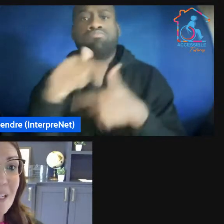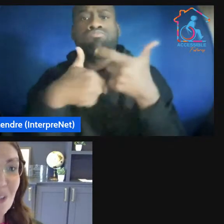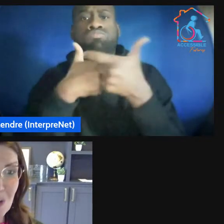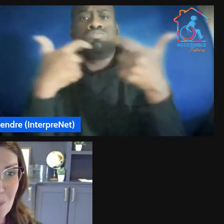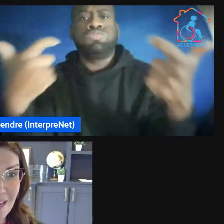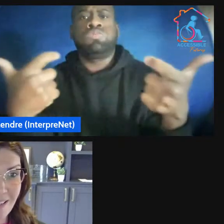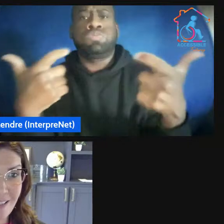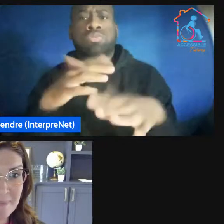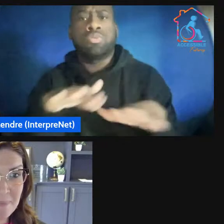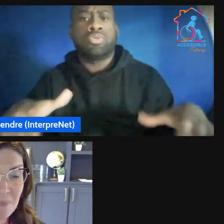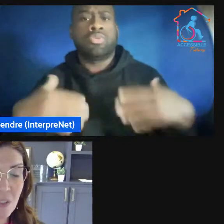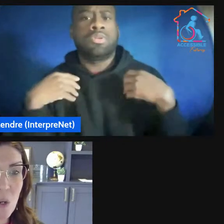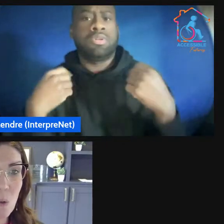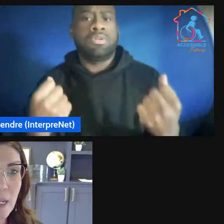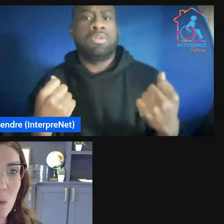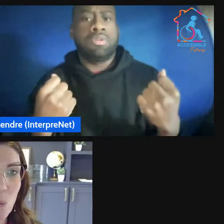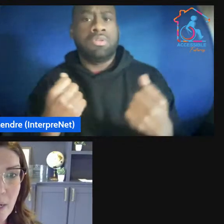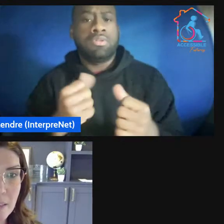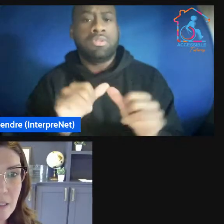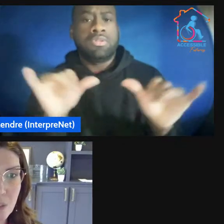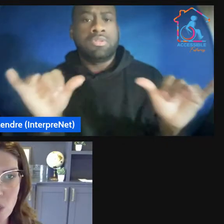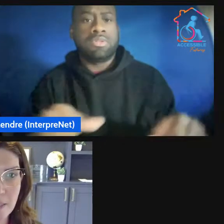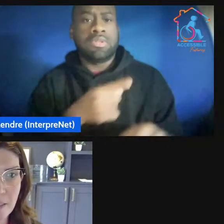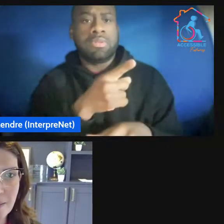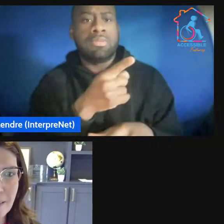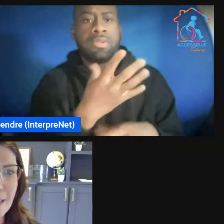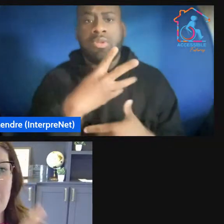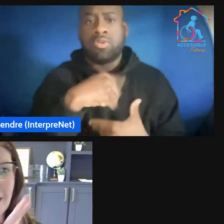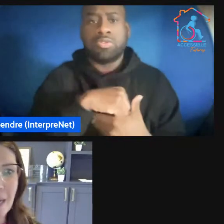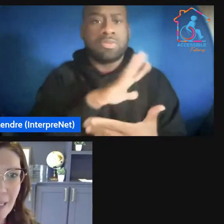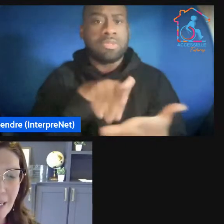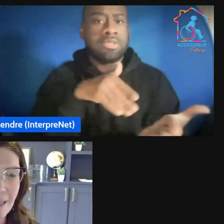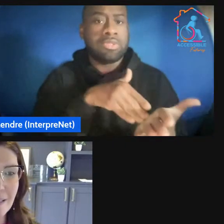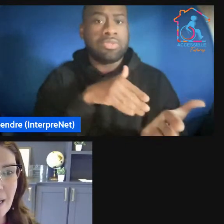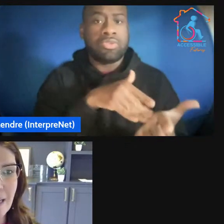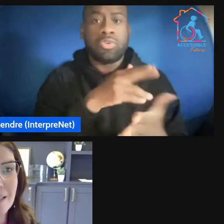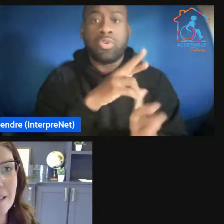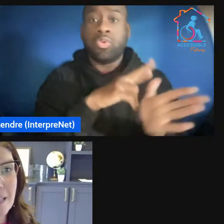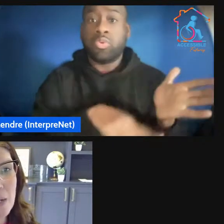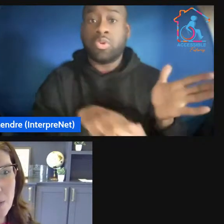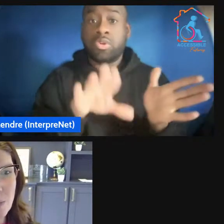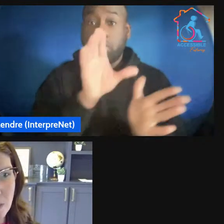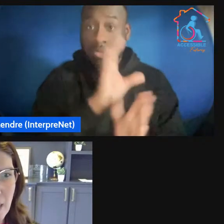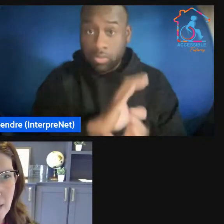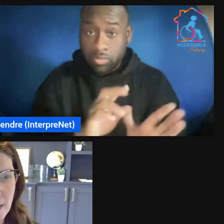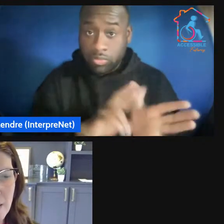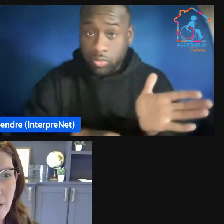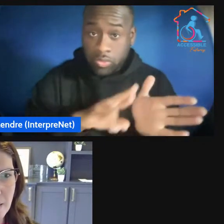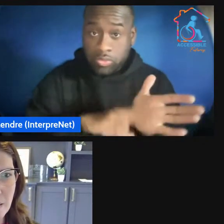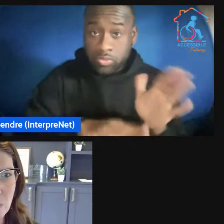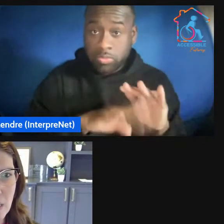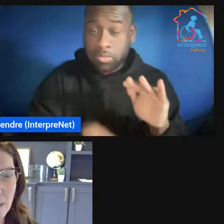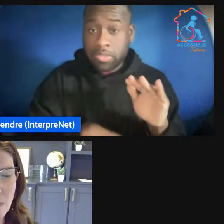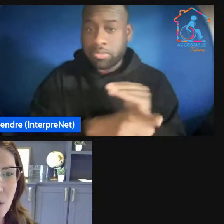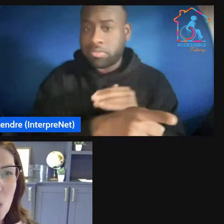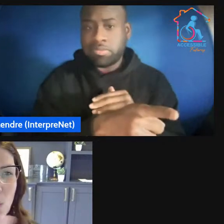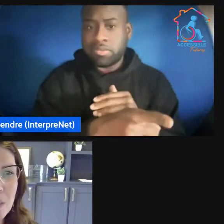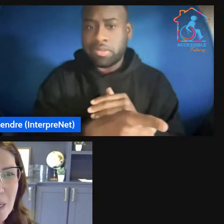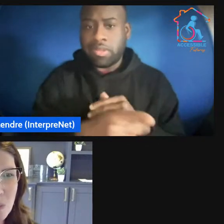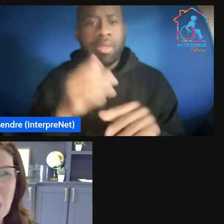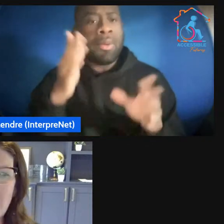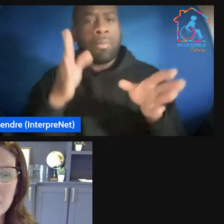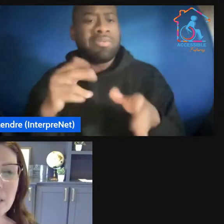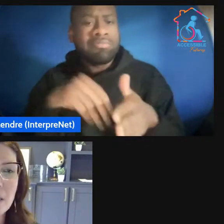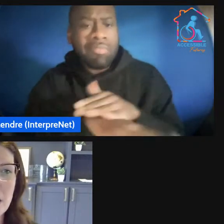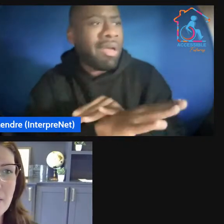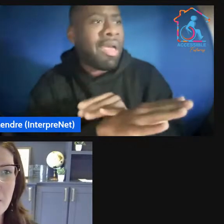was research-based. So it wasn't just somebody coming in and saying, this is how you design an autism center. There's always